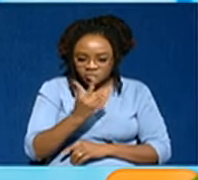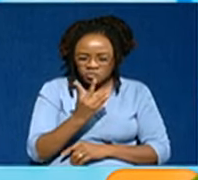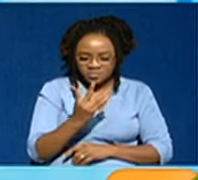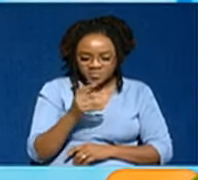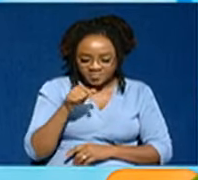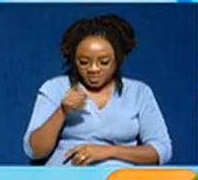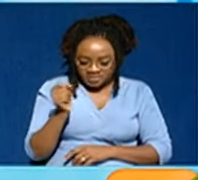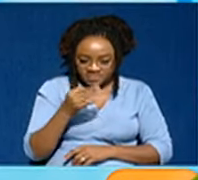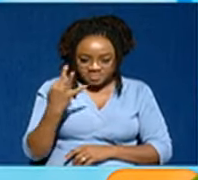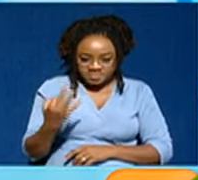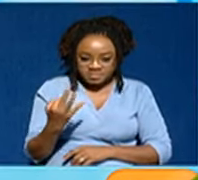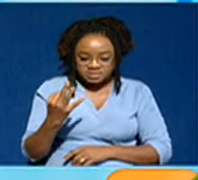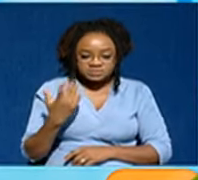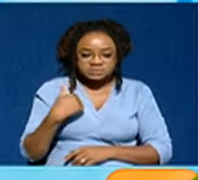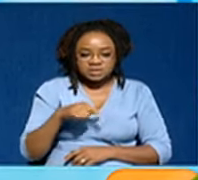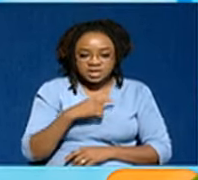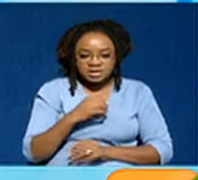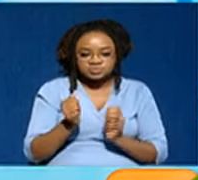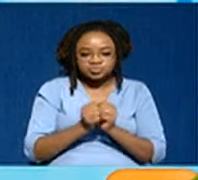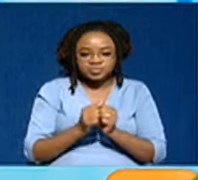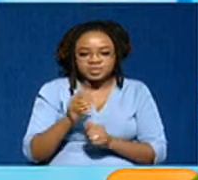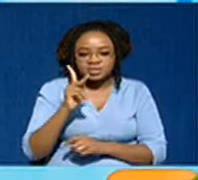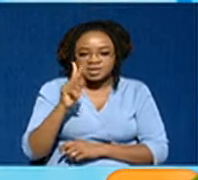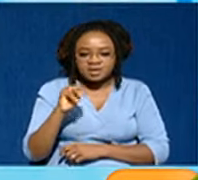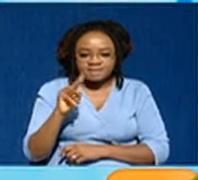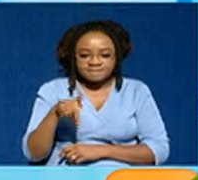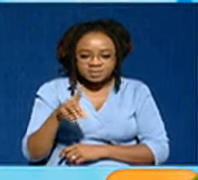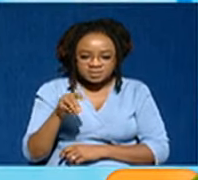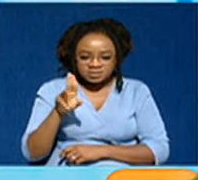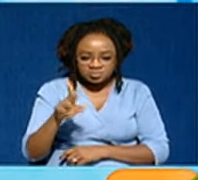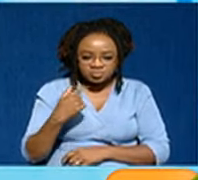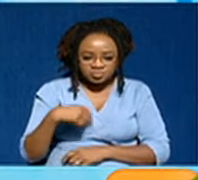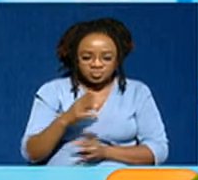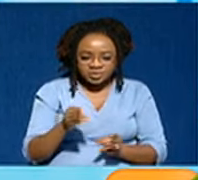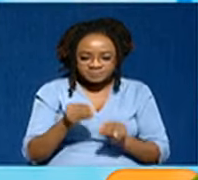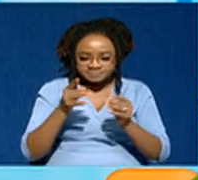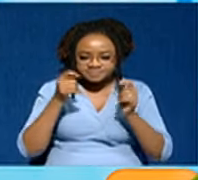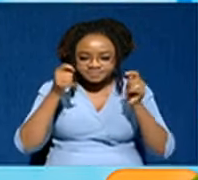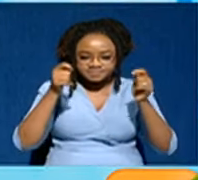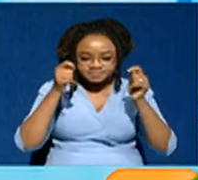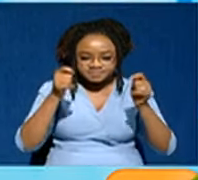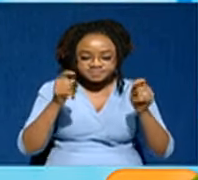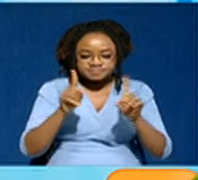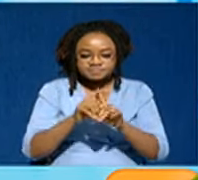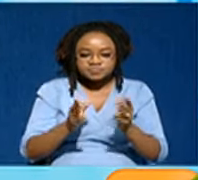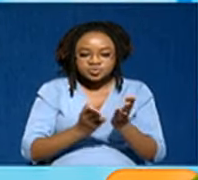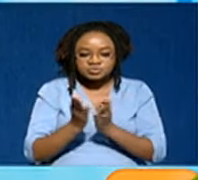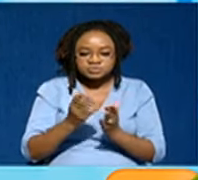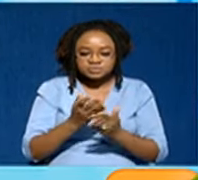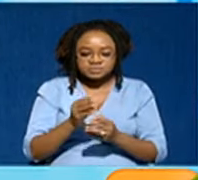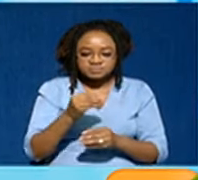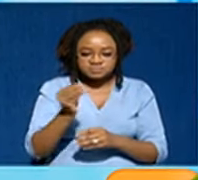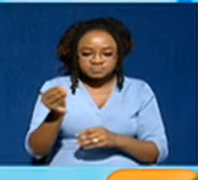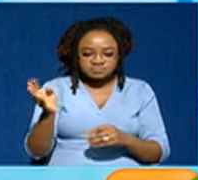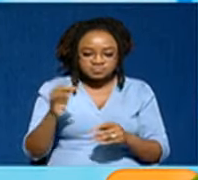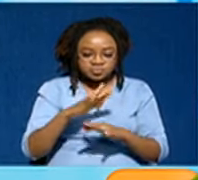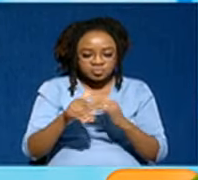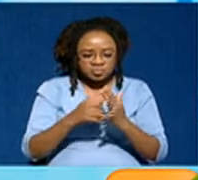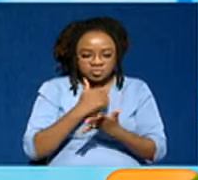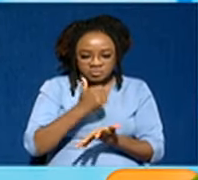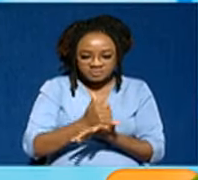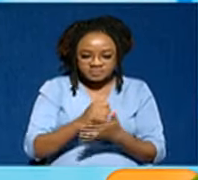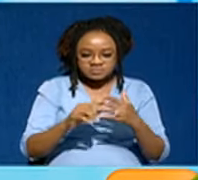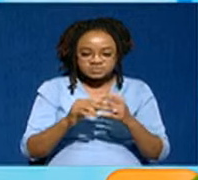did a petition that we served to all the offices that matter. We served to the Ministry of